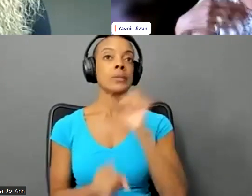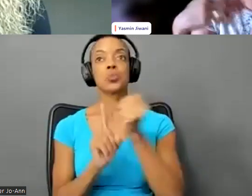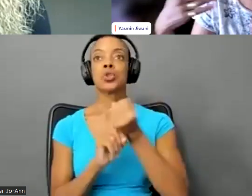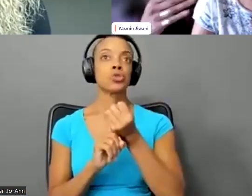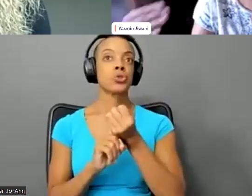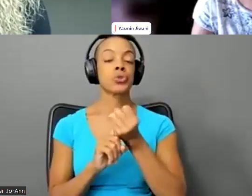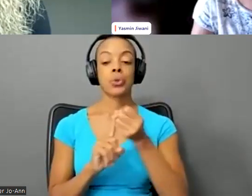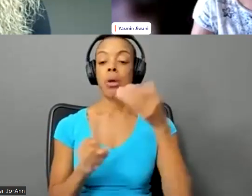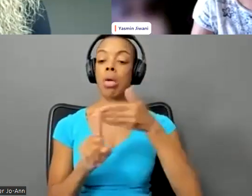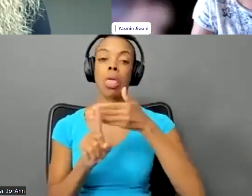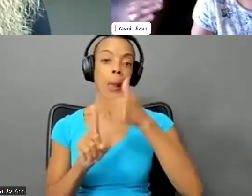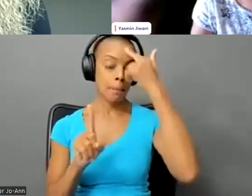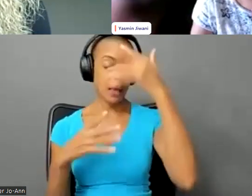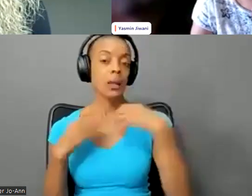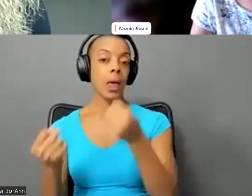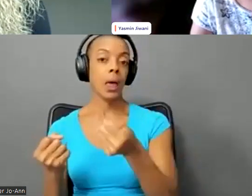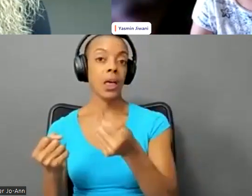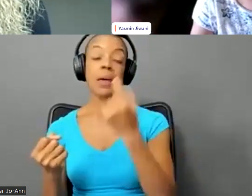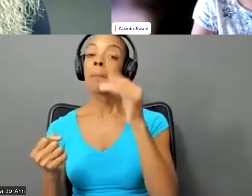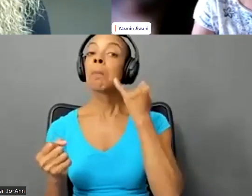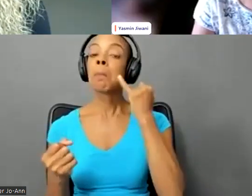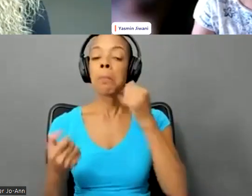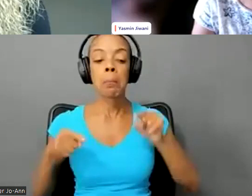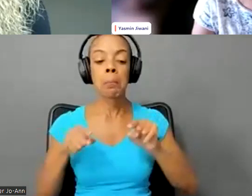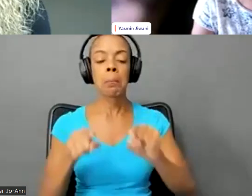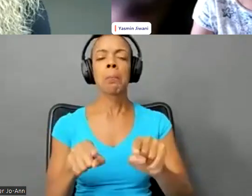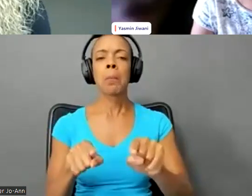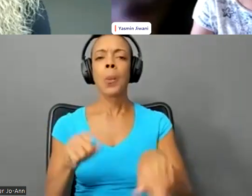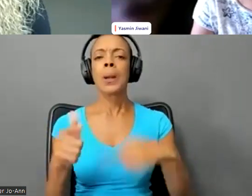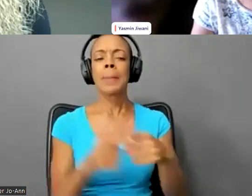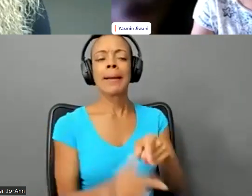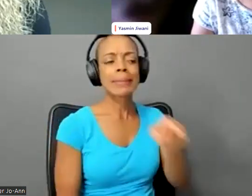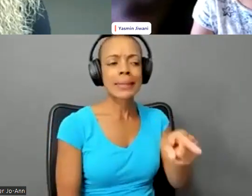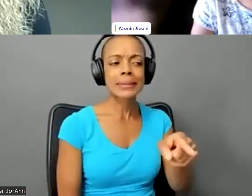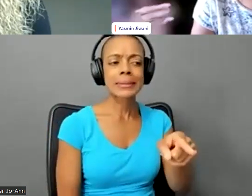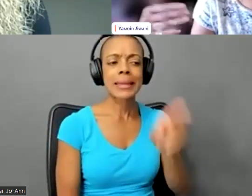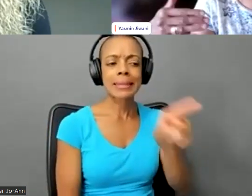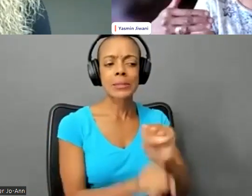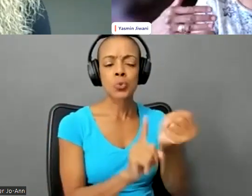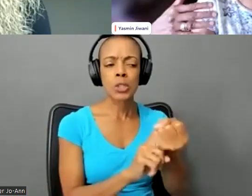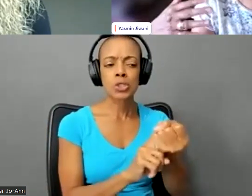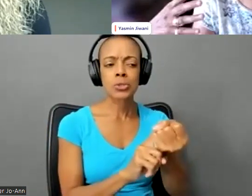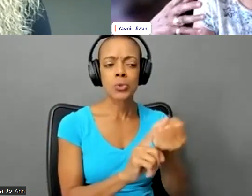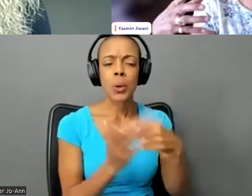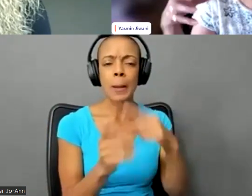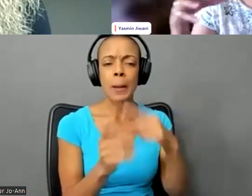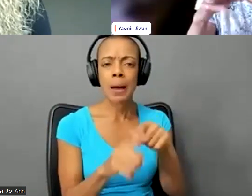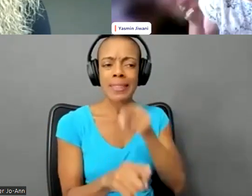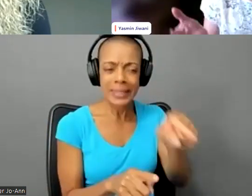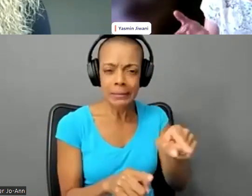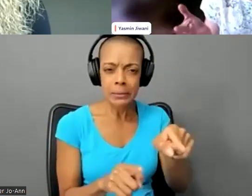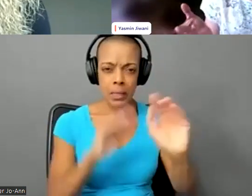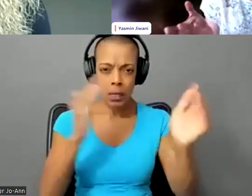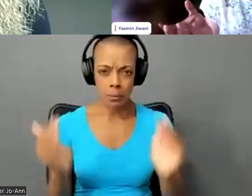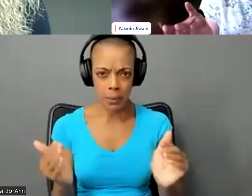you were to draw another parallel and say, okay, well, what about this? What about this case? So it brings it up, and it actually